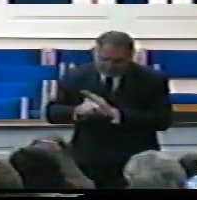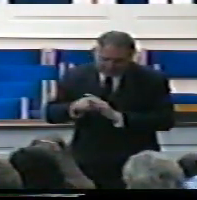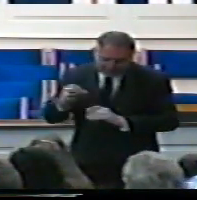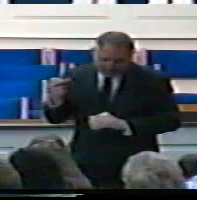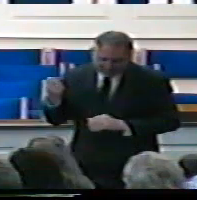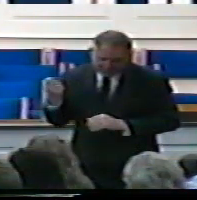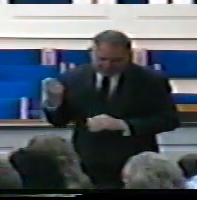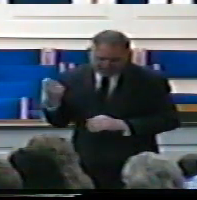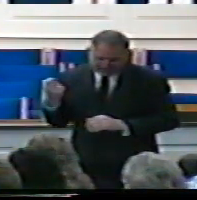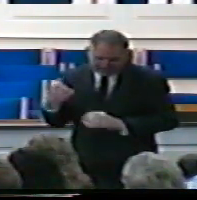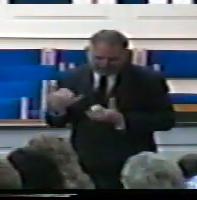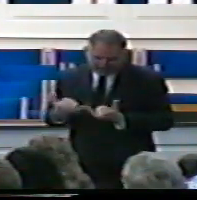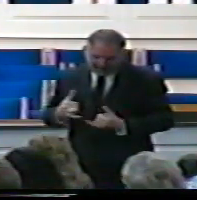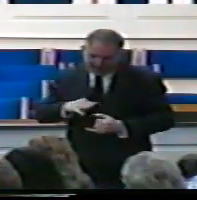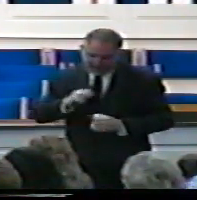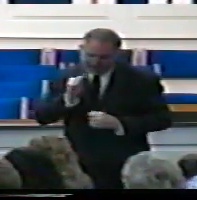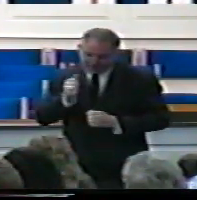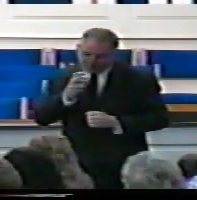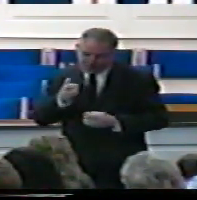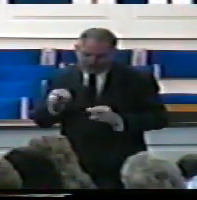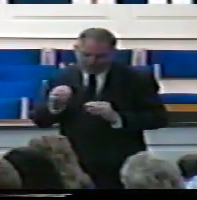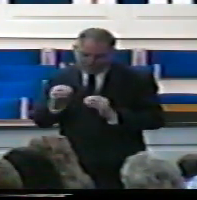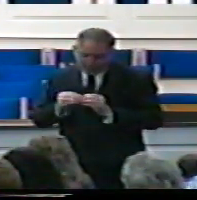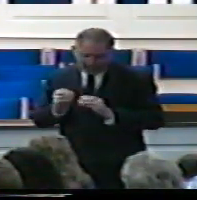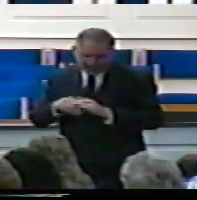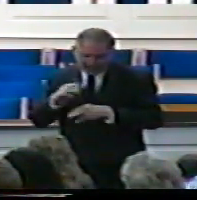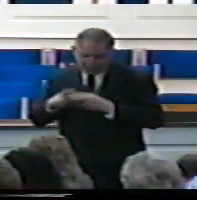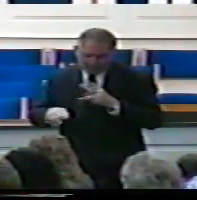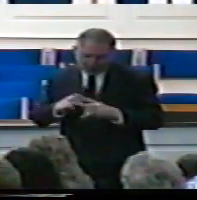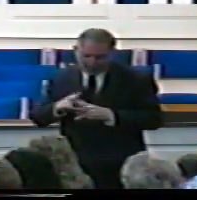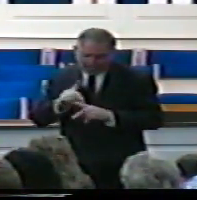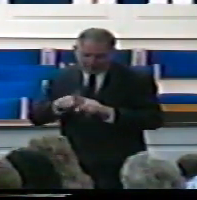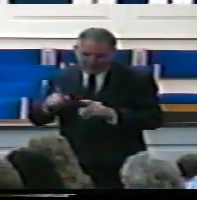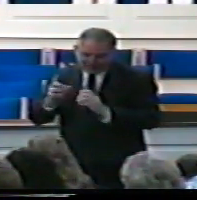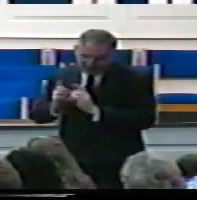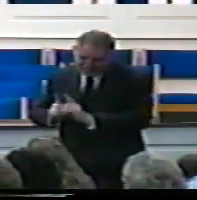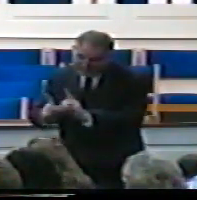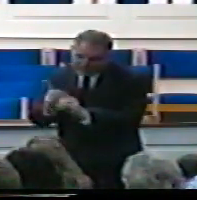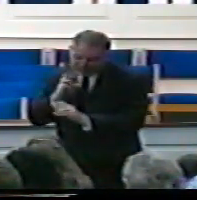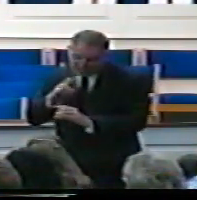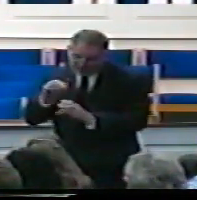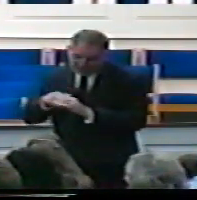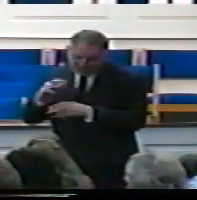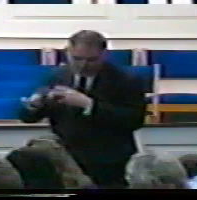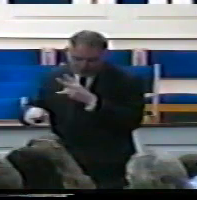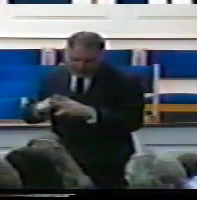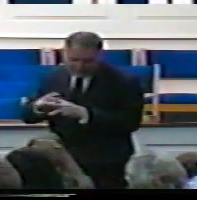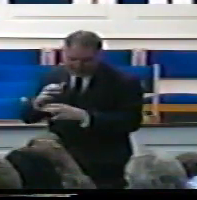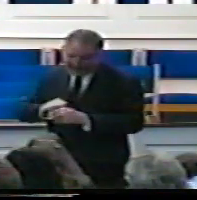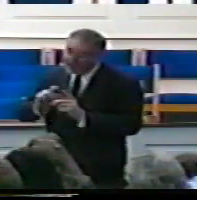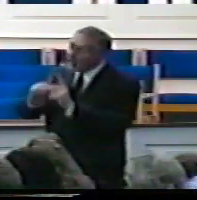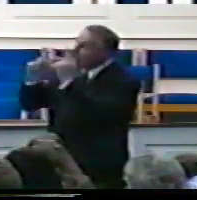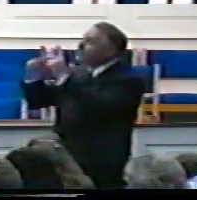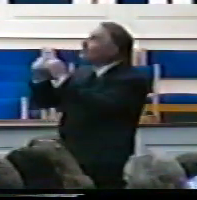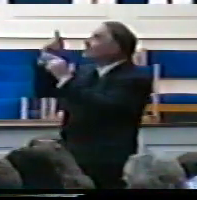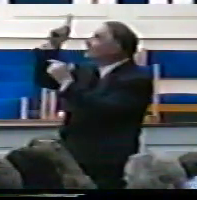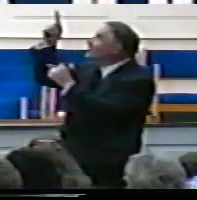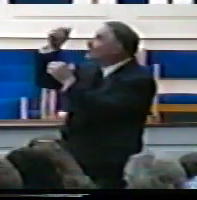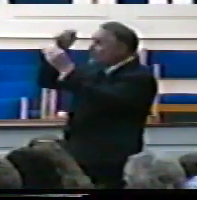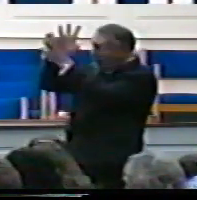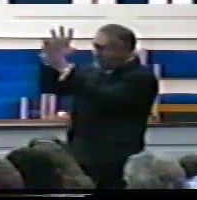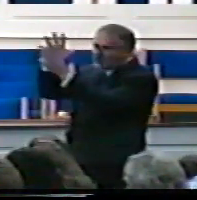And now I am no more in the world, but these are in the world, and I come to thee. Holy